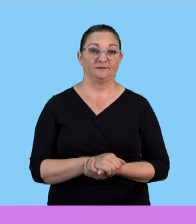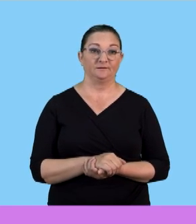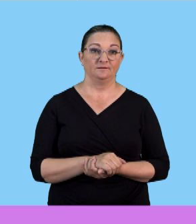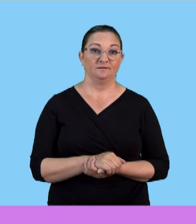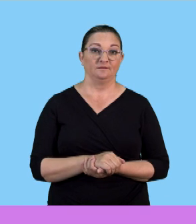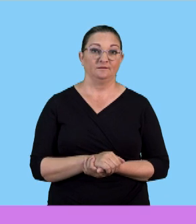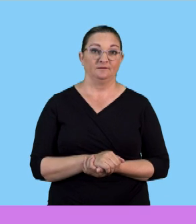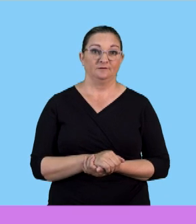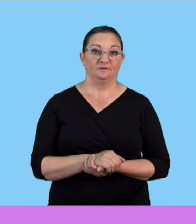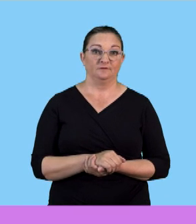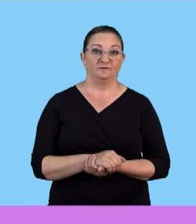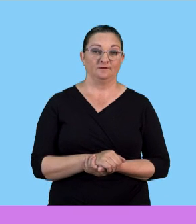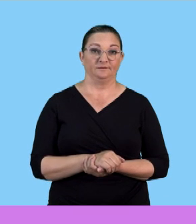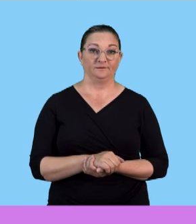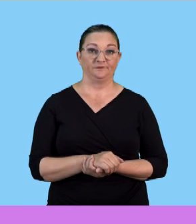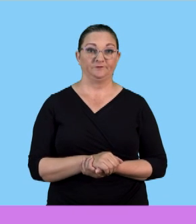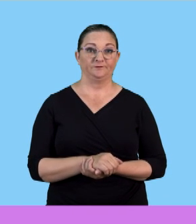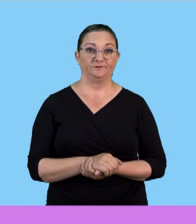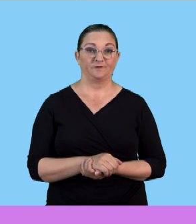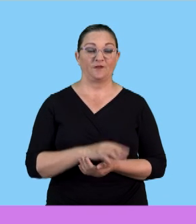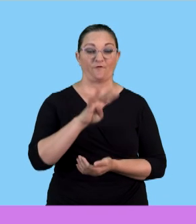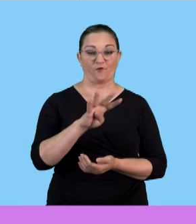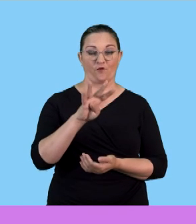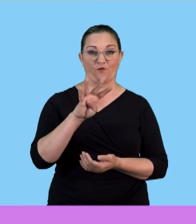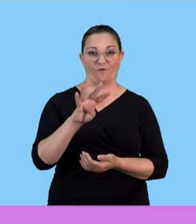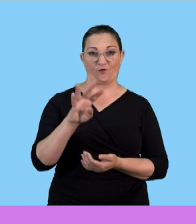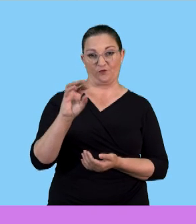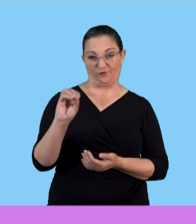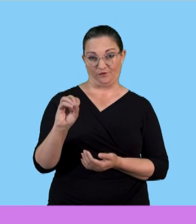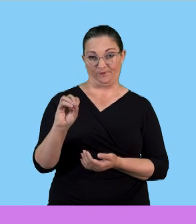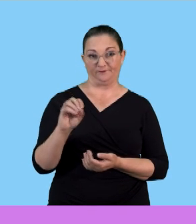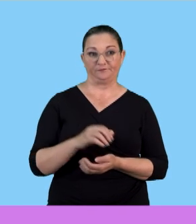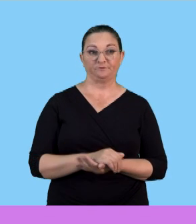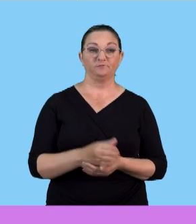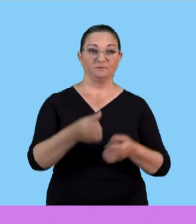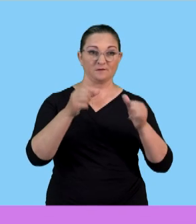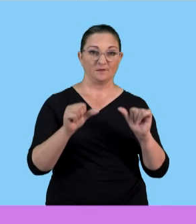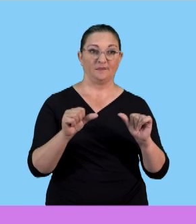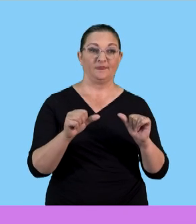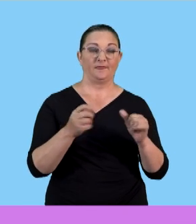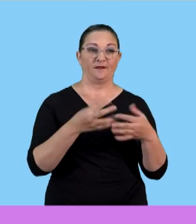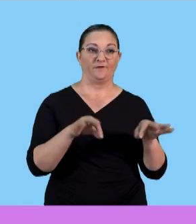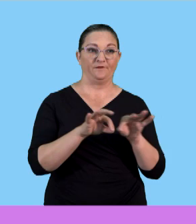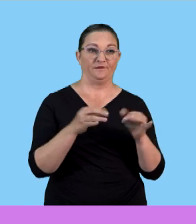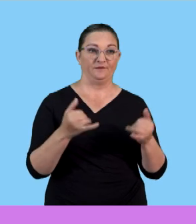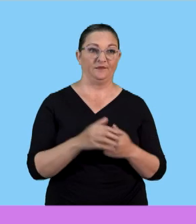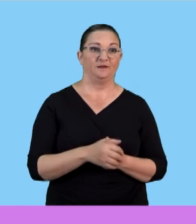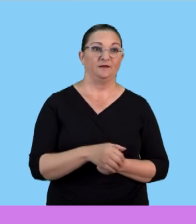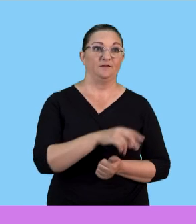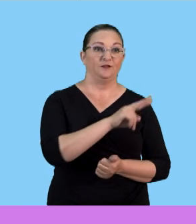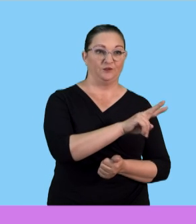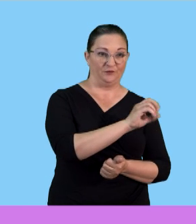440. So here we have 440. Then for the next